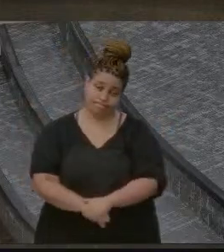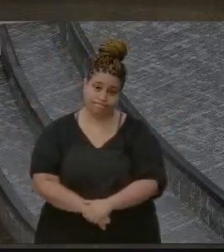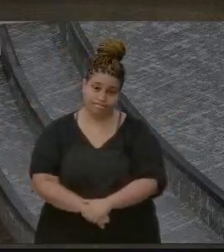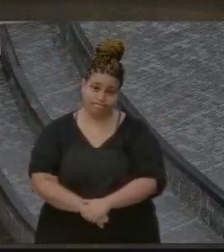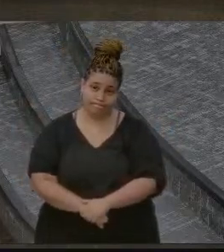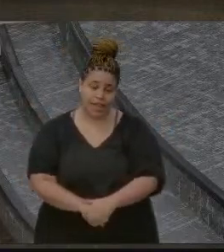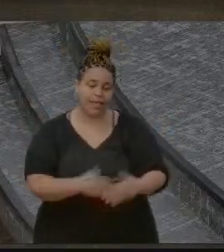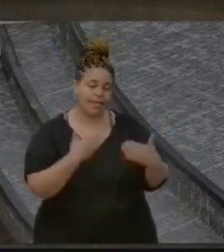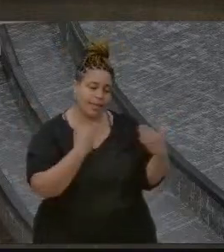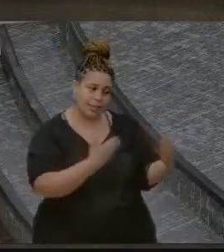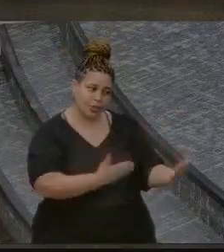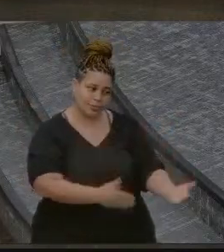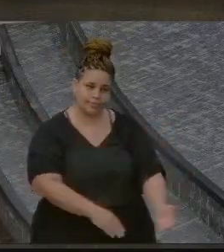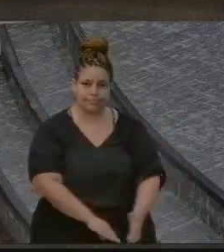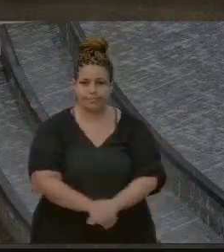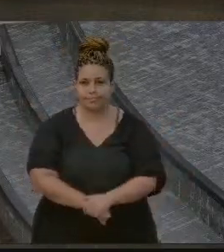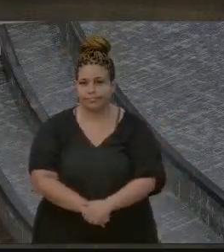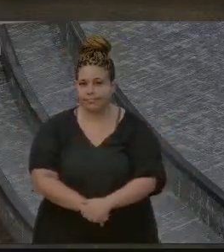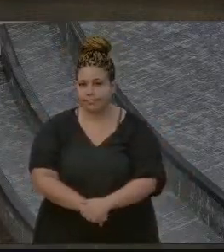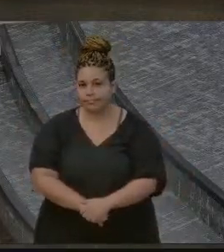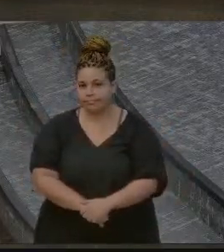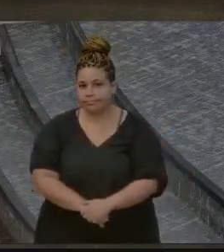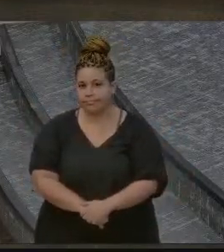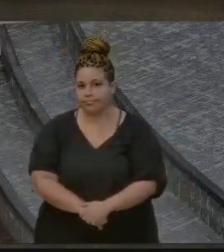Thank you. Ms. Davis?